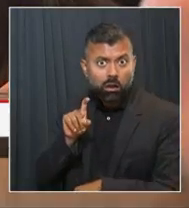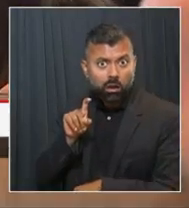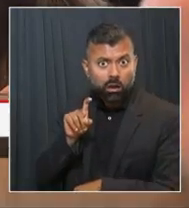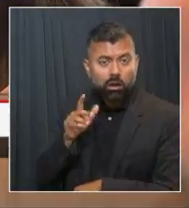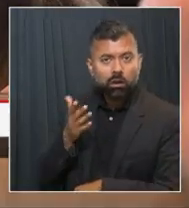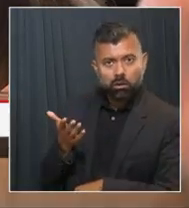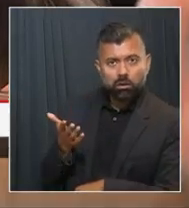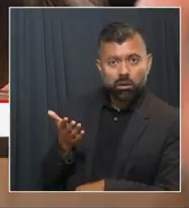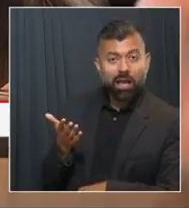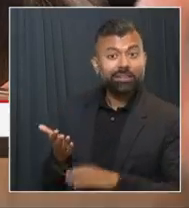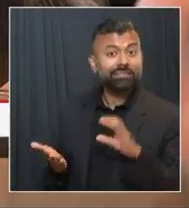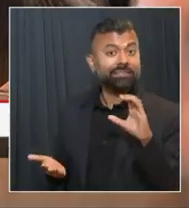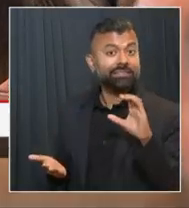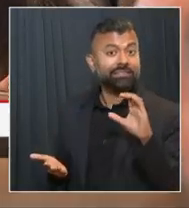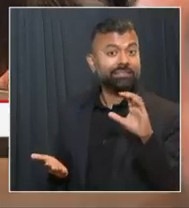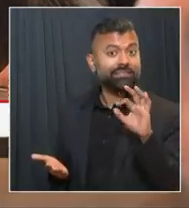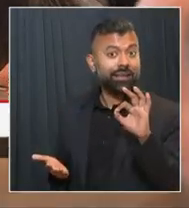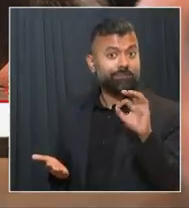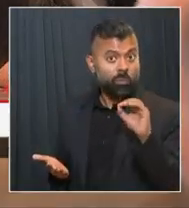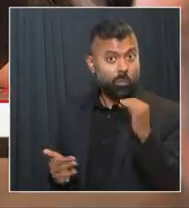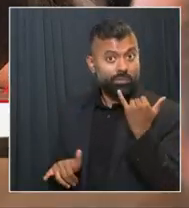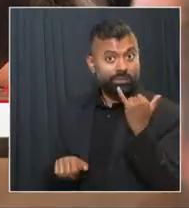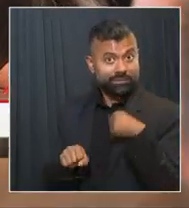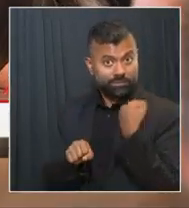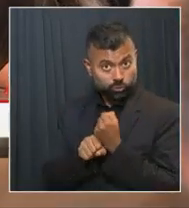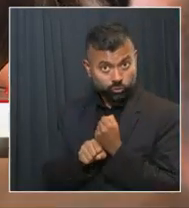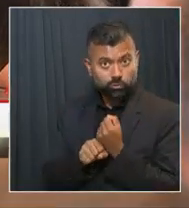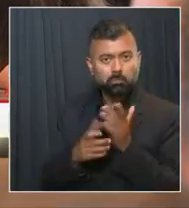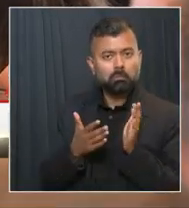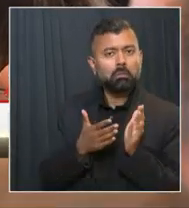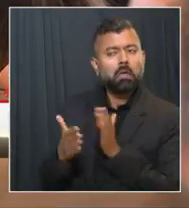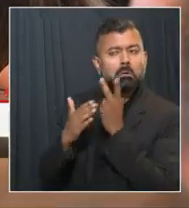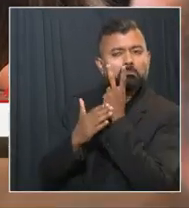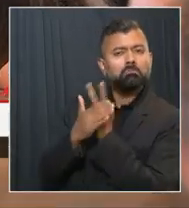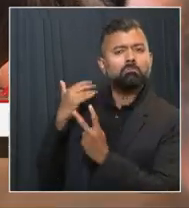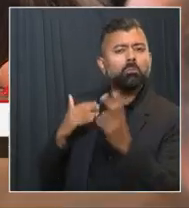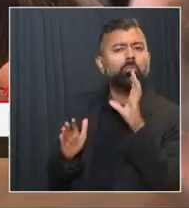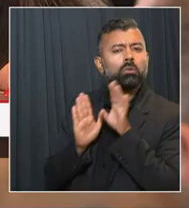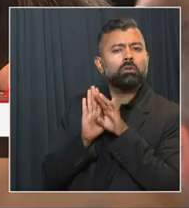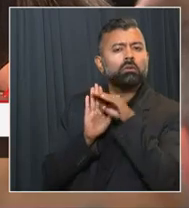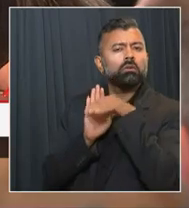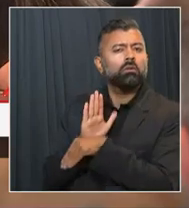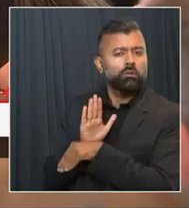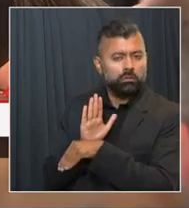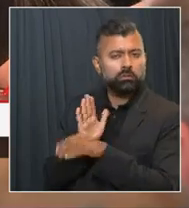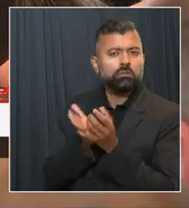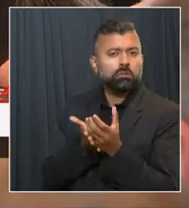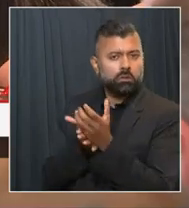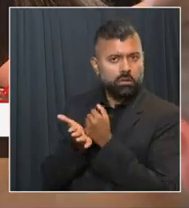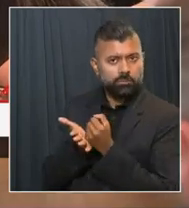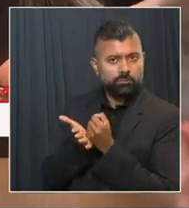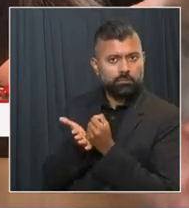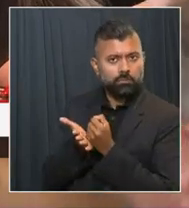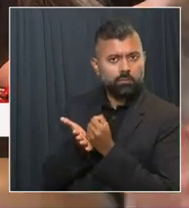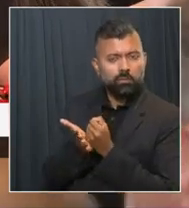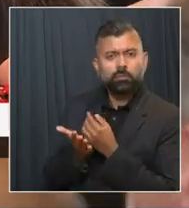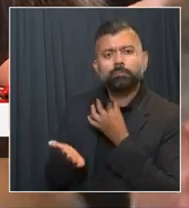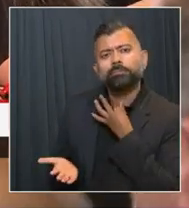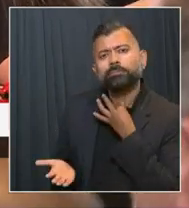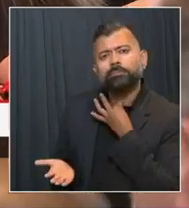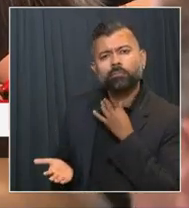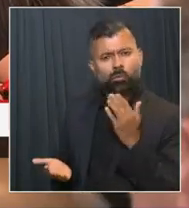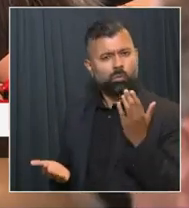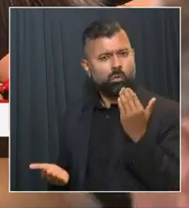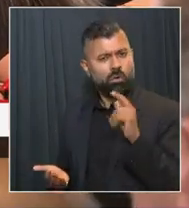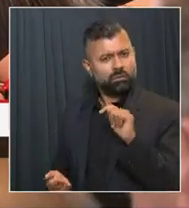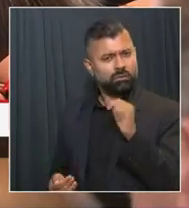for over $1 billion through the financial plan. Why did you delay the sales tax increase and propose a